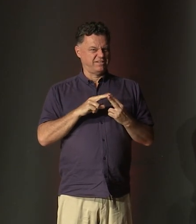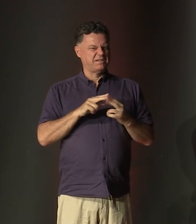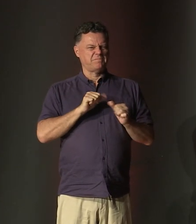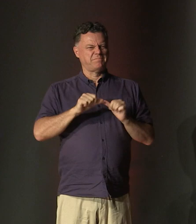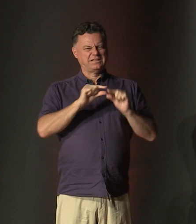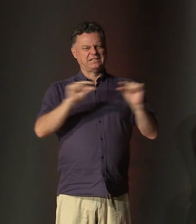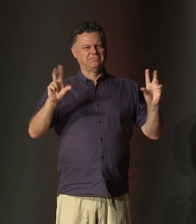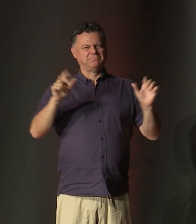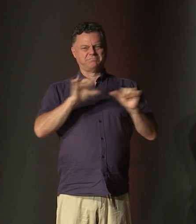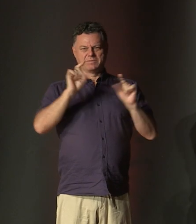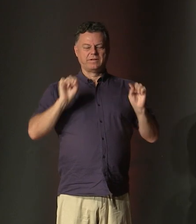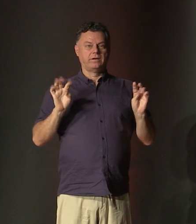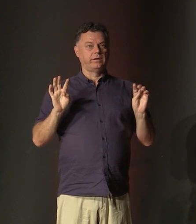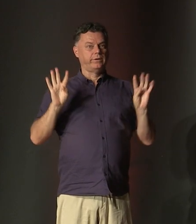better.